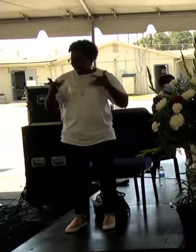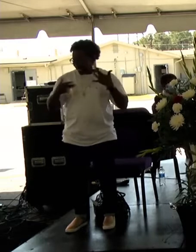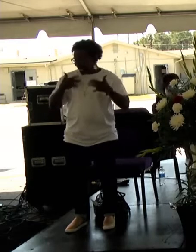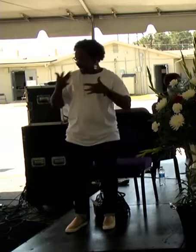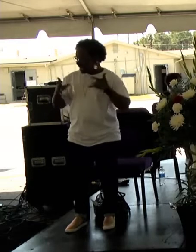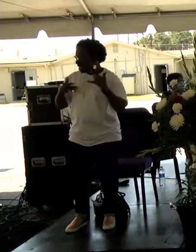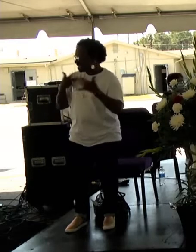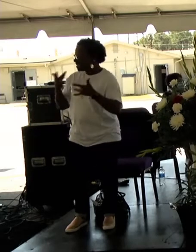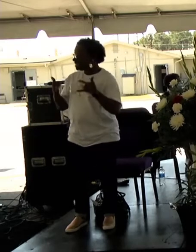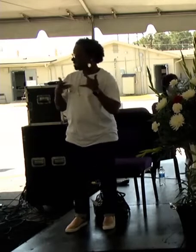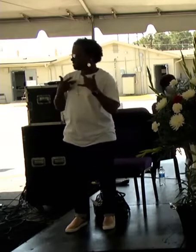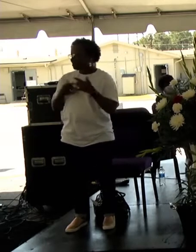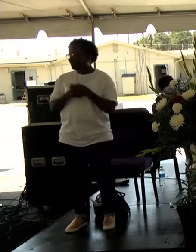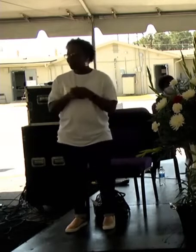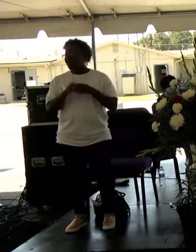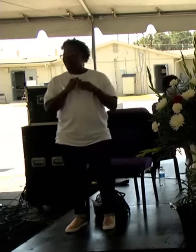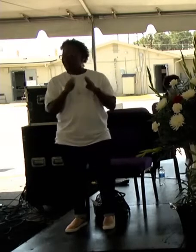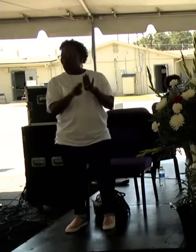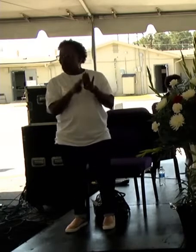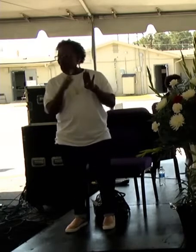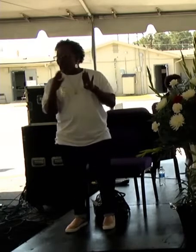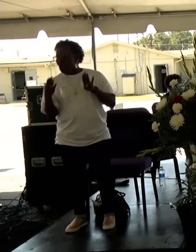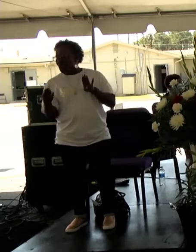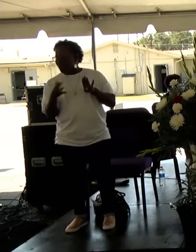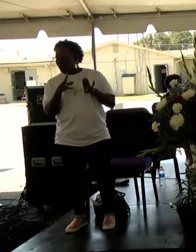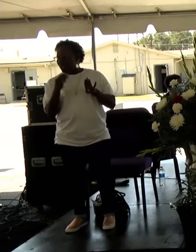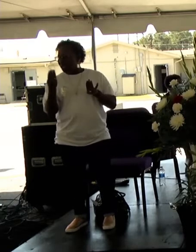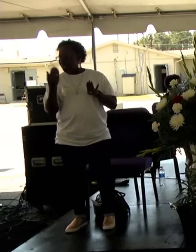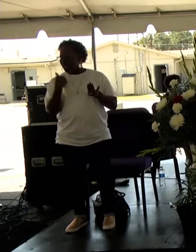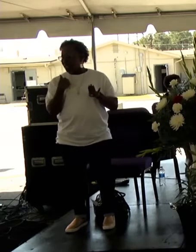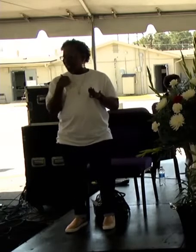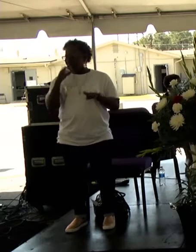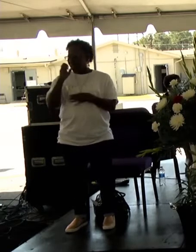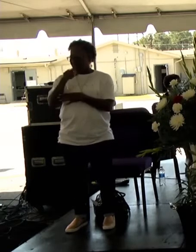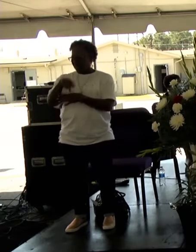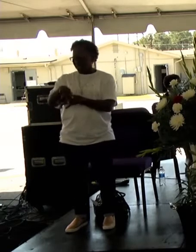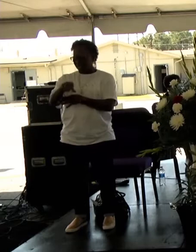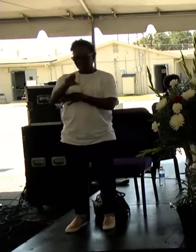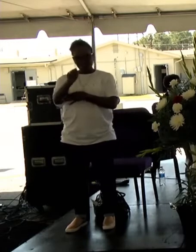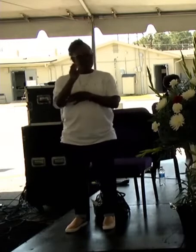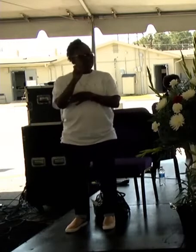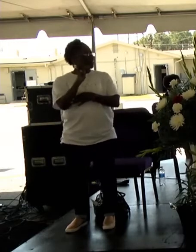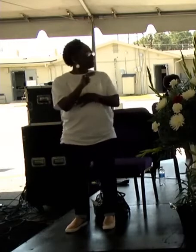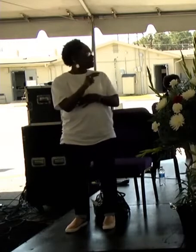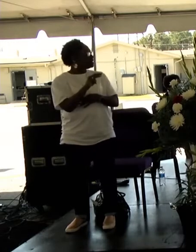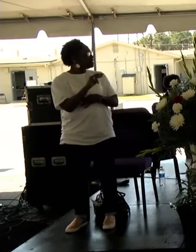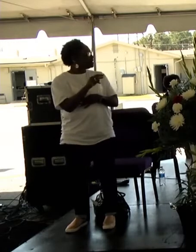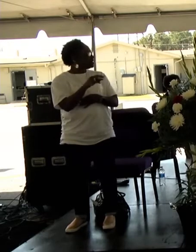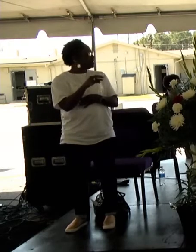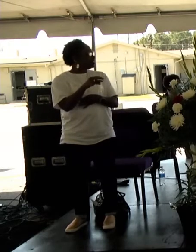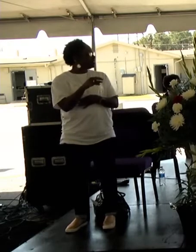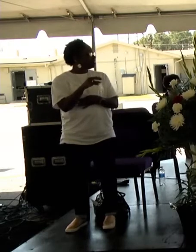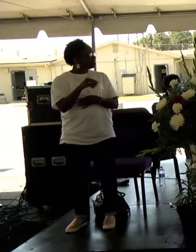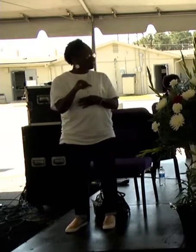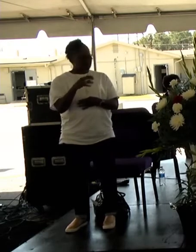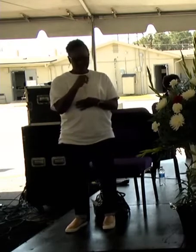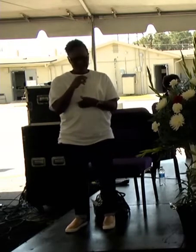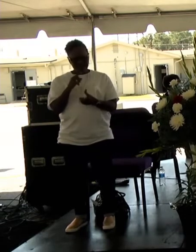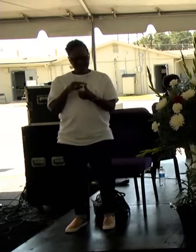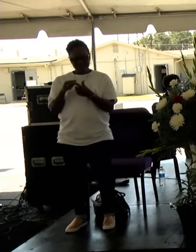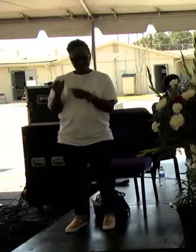give her the present she didn't know about. I opened it, and it had Epsom salt, and then it had foot